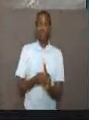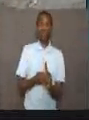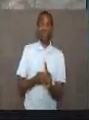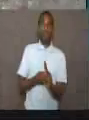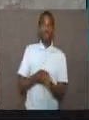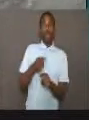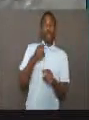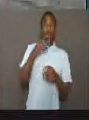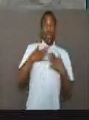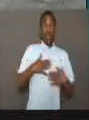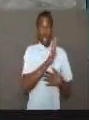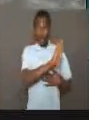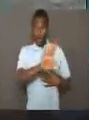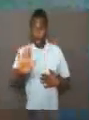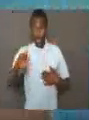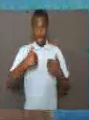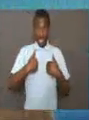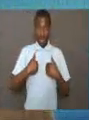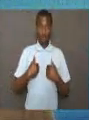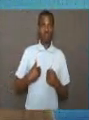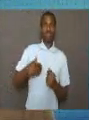the surroundings.